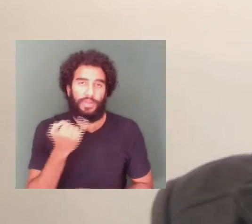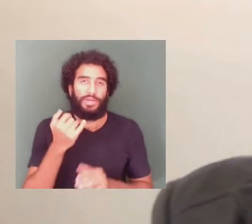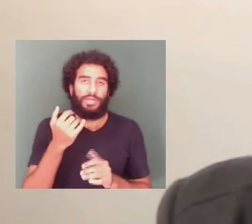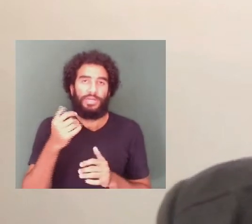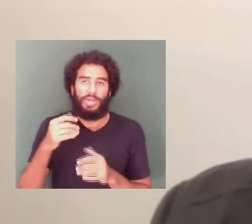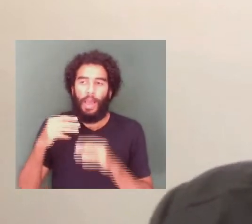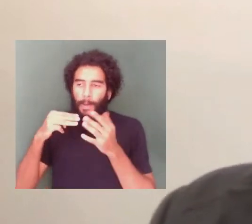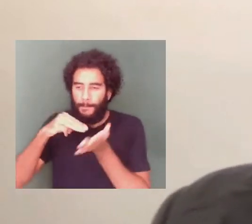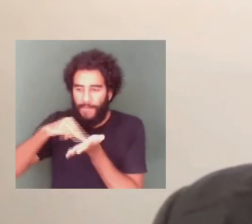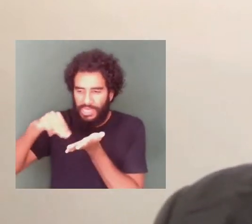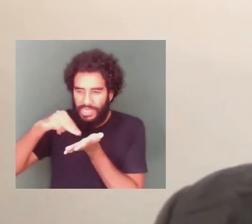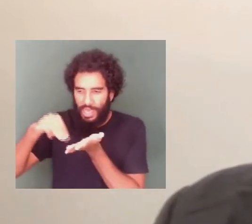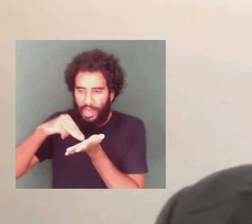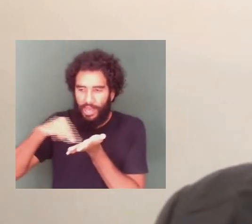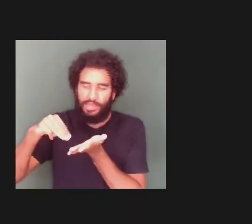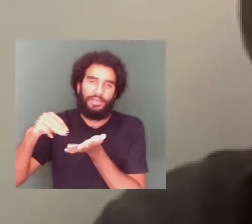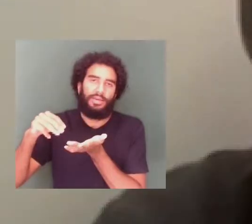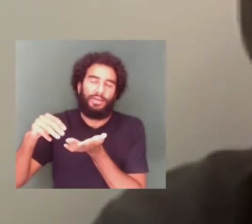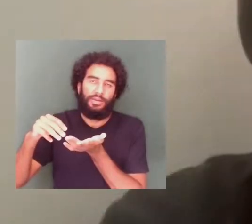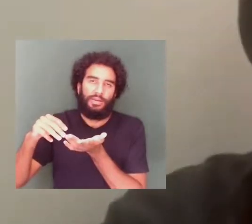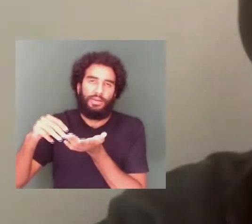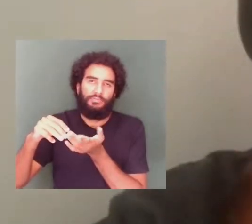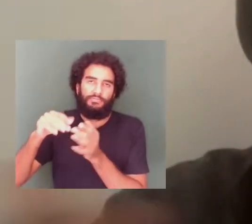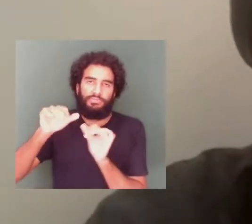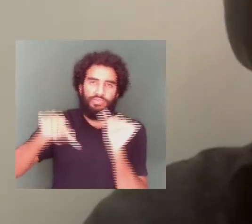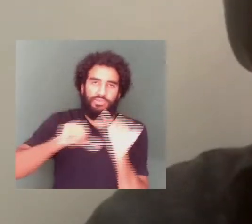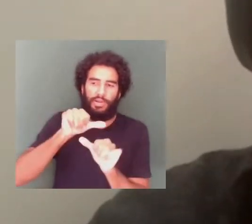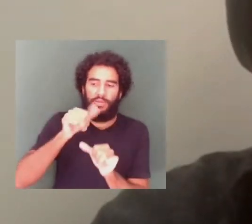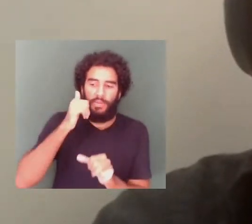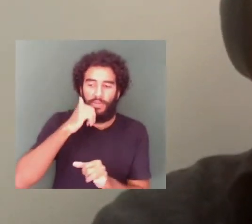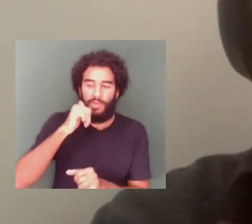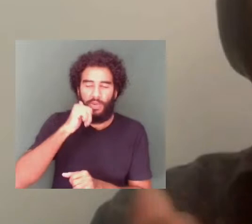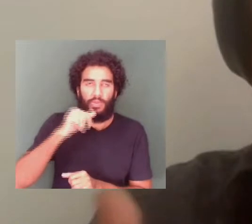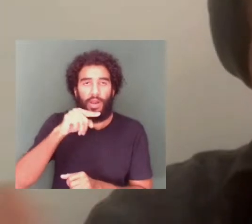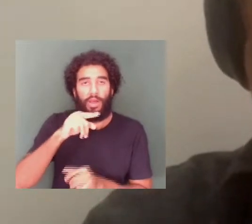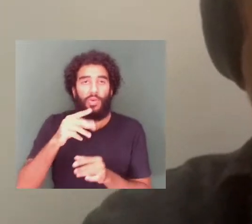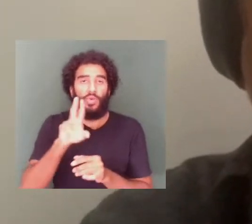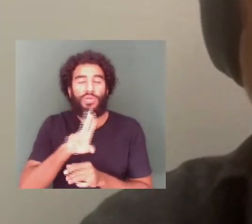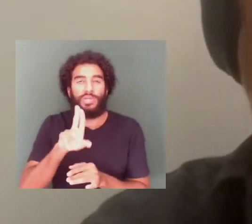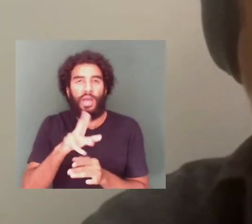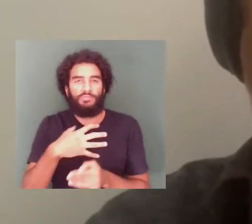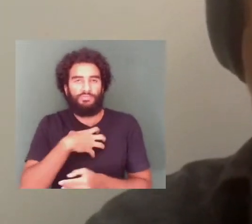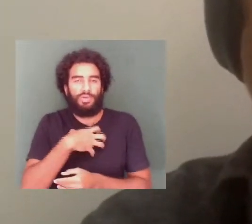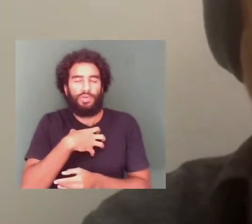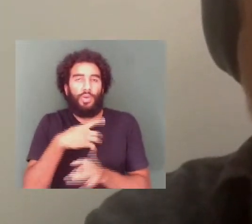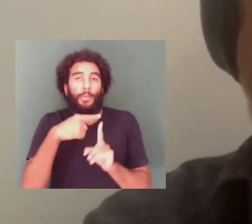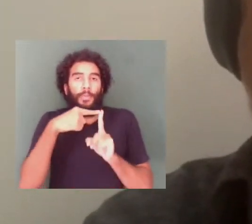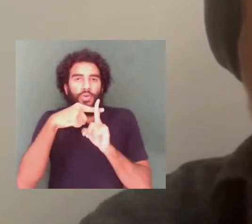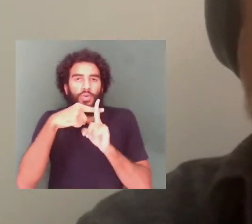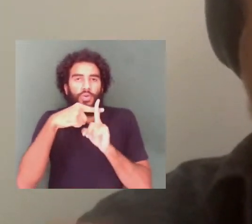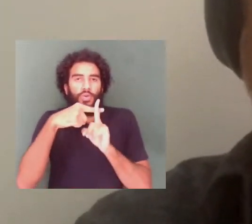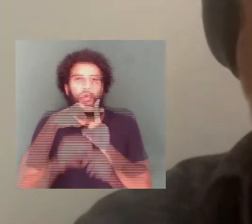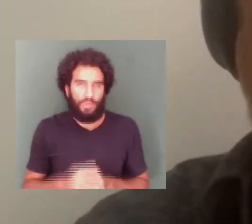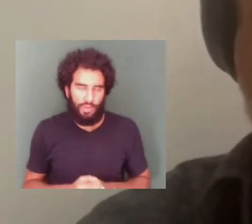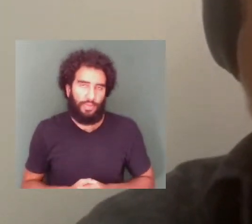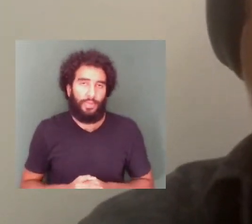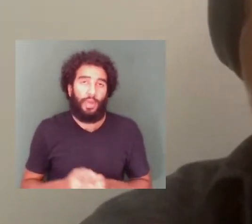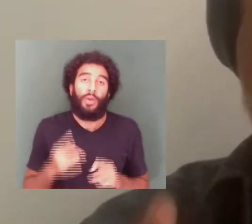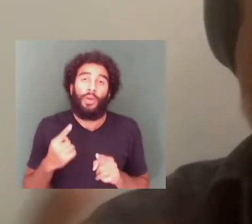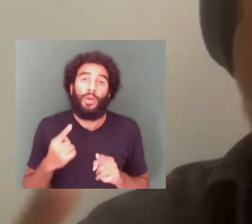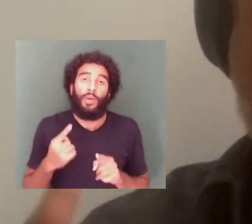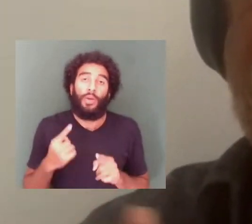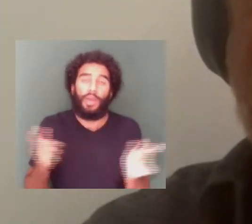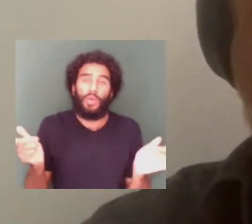into accessible messages so that the students and all